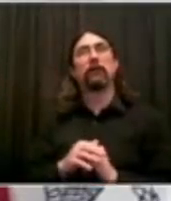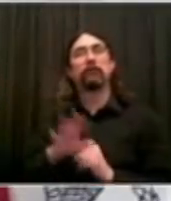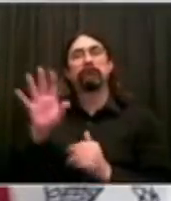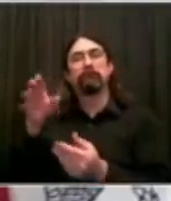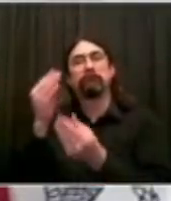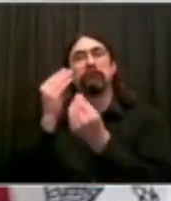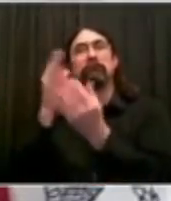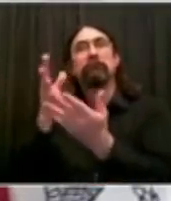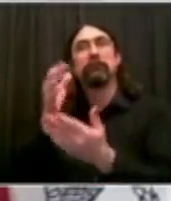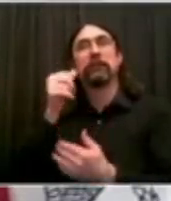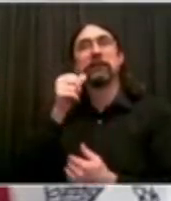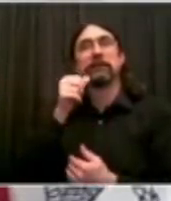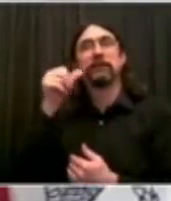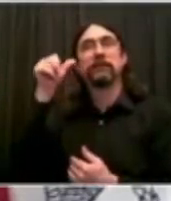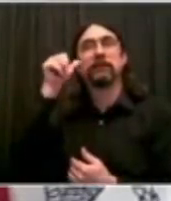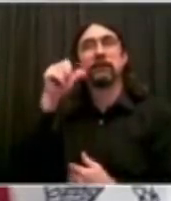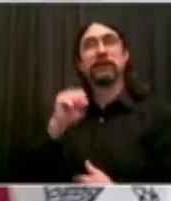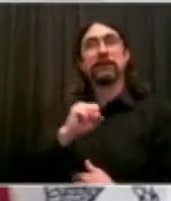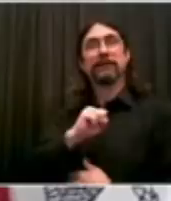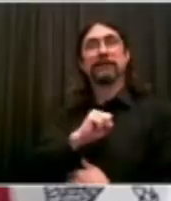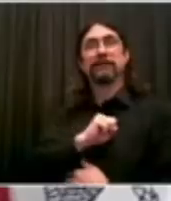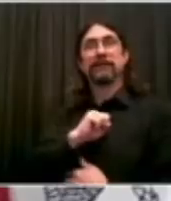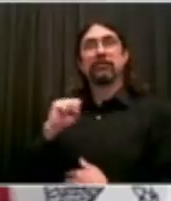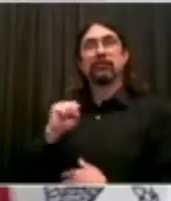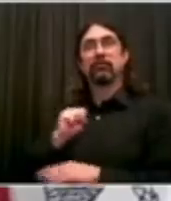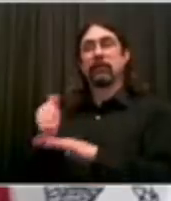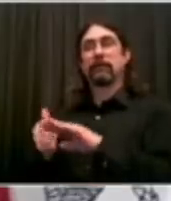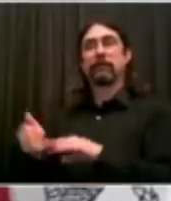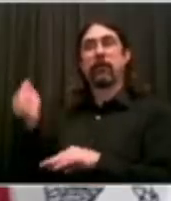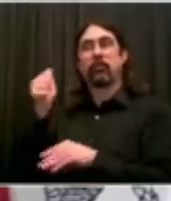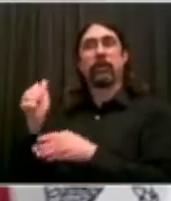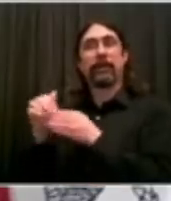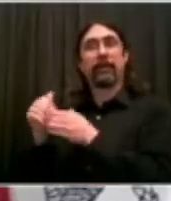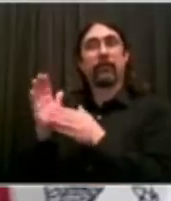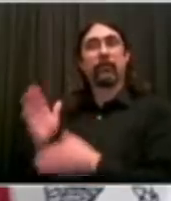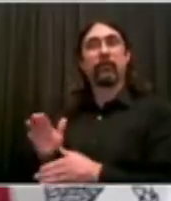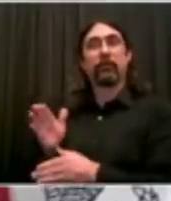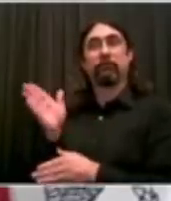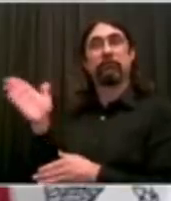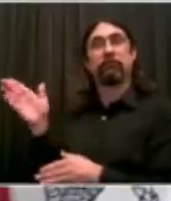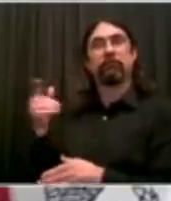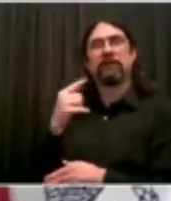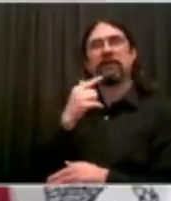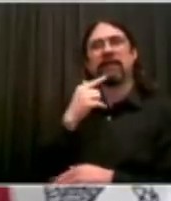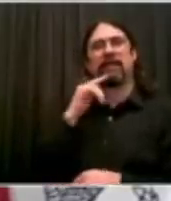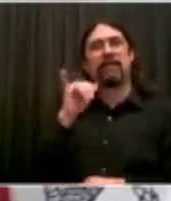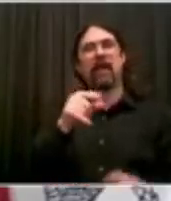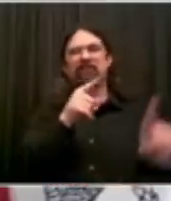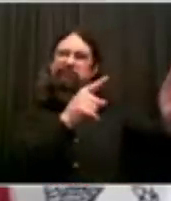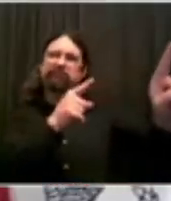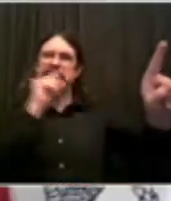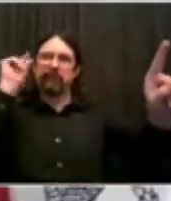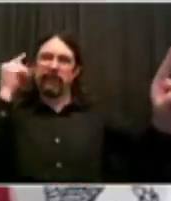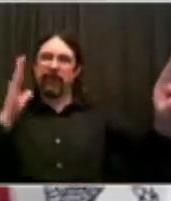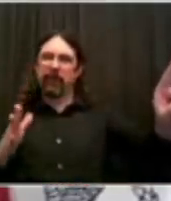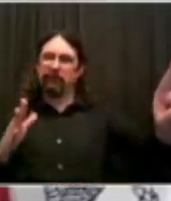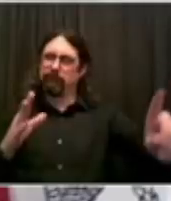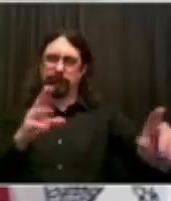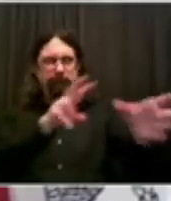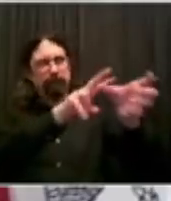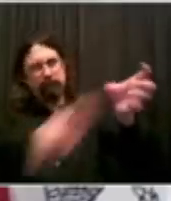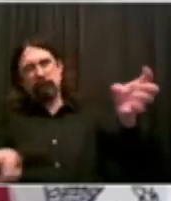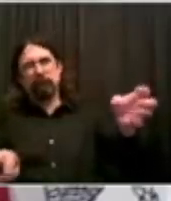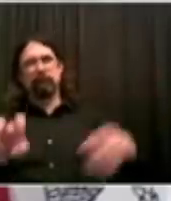my own way, Aaron. You know, I just don't see how he can govern effectively when fewer and fewer